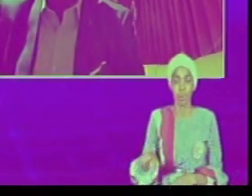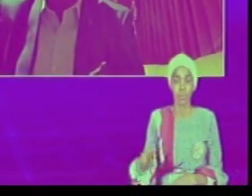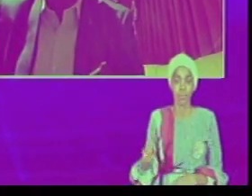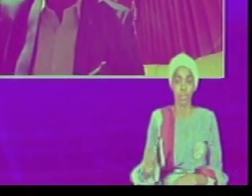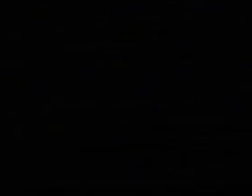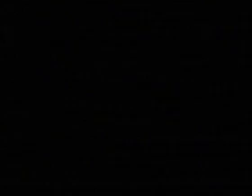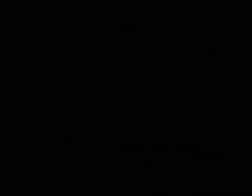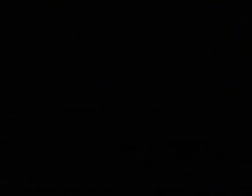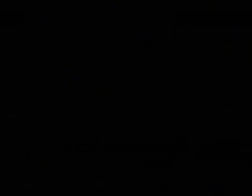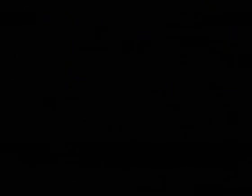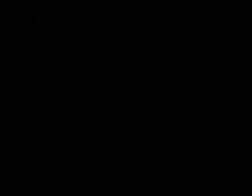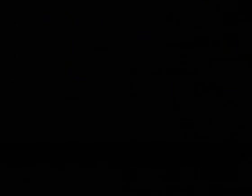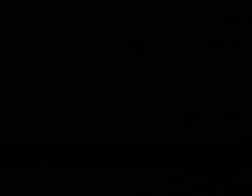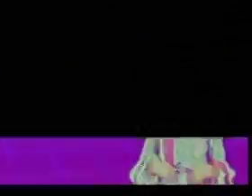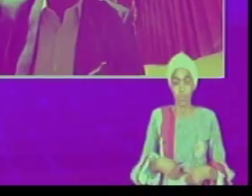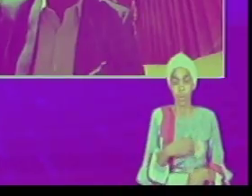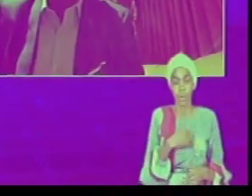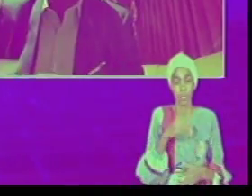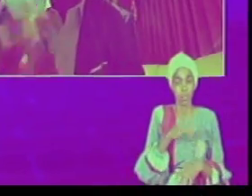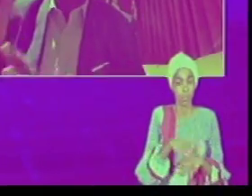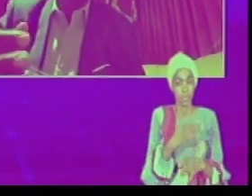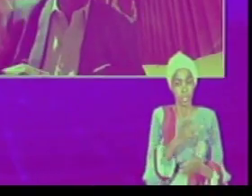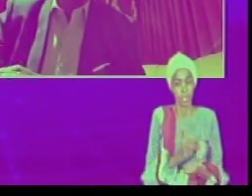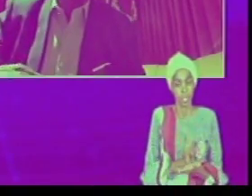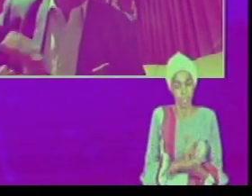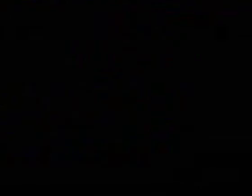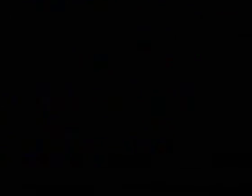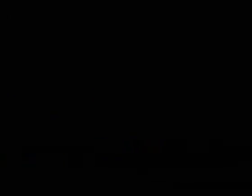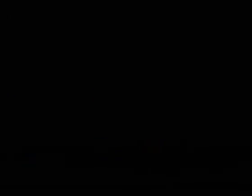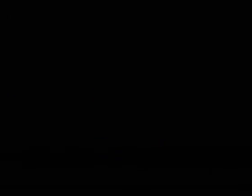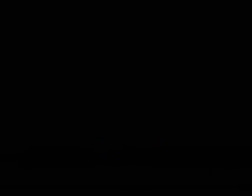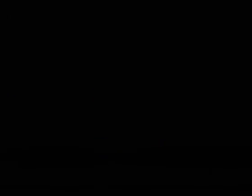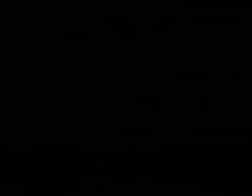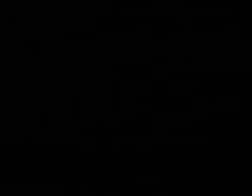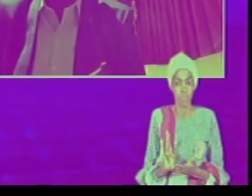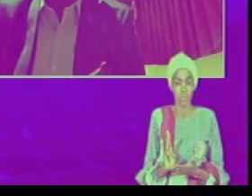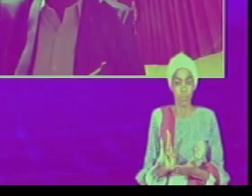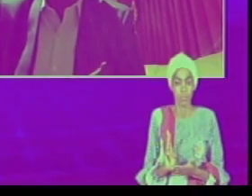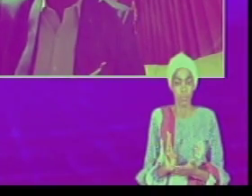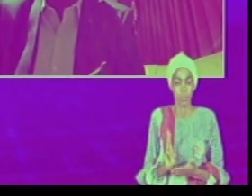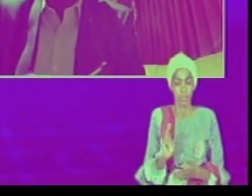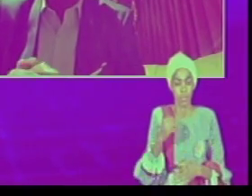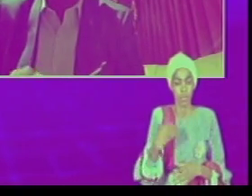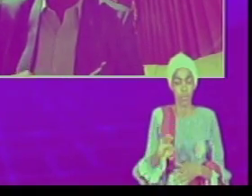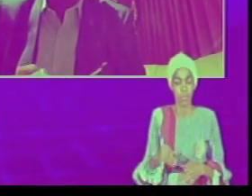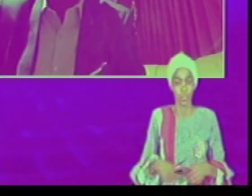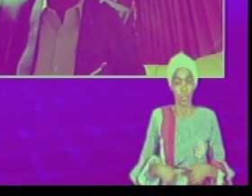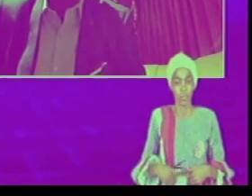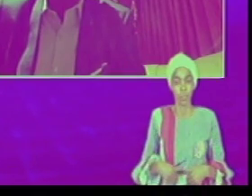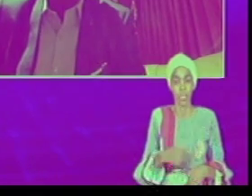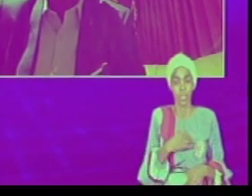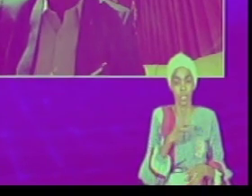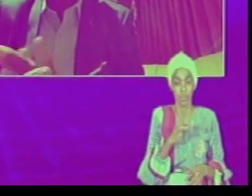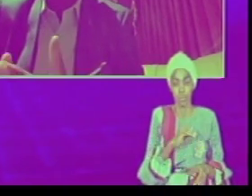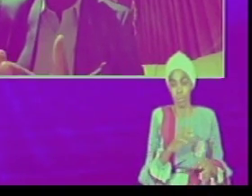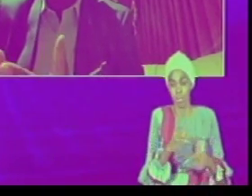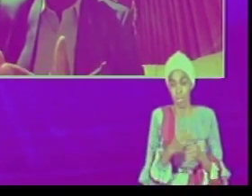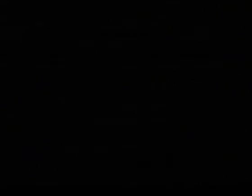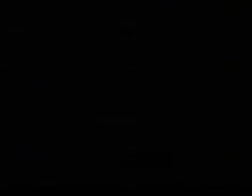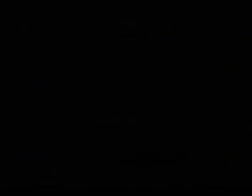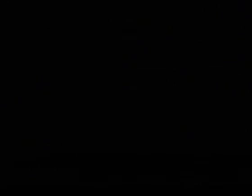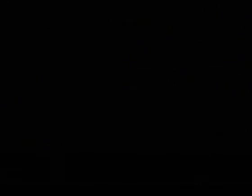integrity, and the solidity by which they can project themselves into the future as good people.